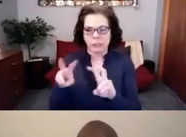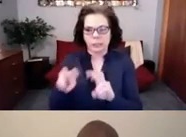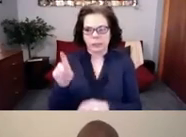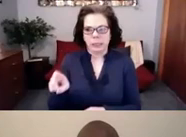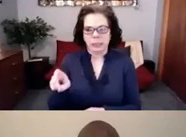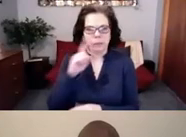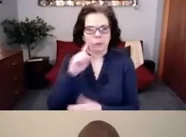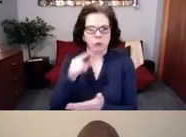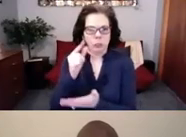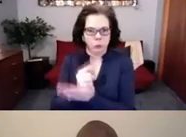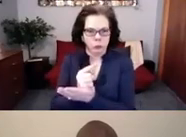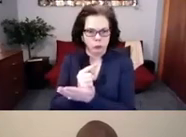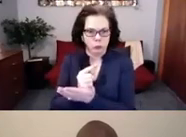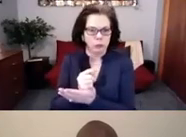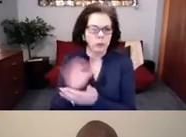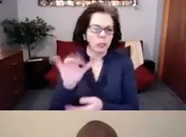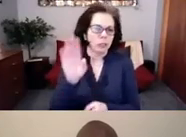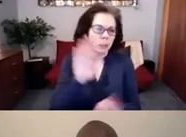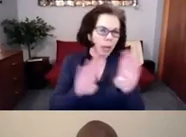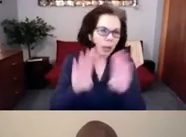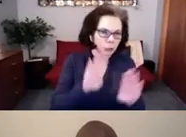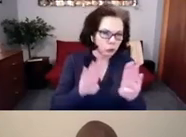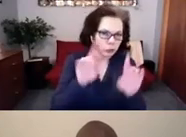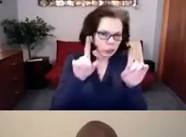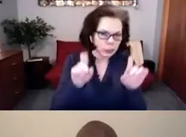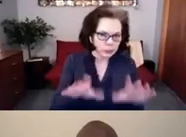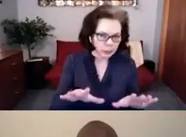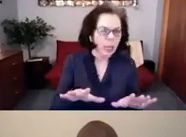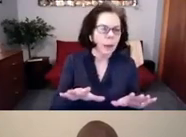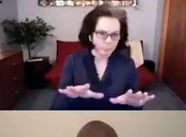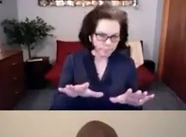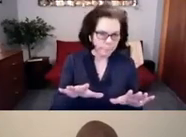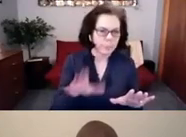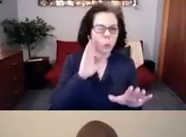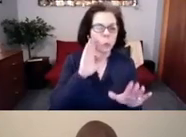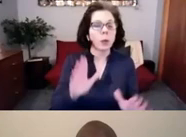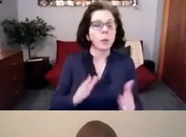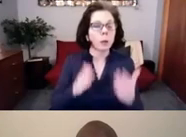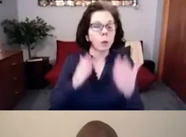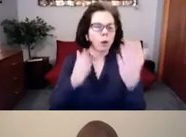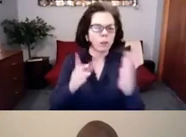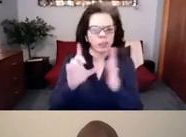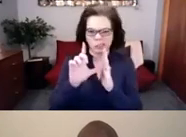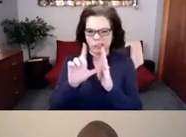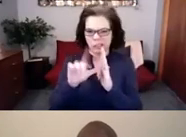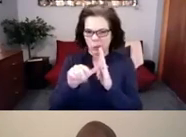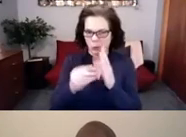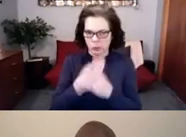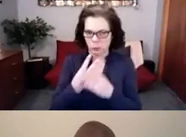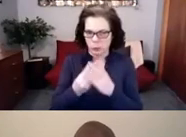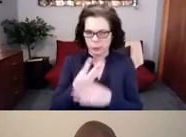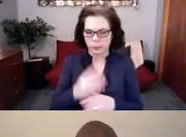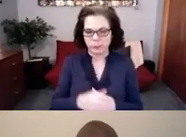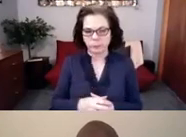the biology exam is going to be offered later in the, possibly later in the spring.